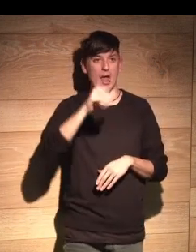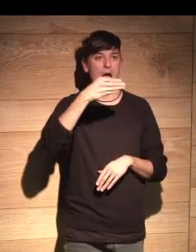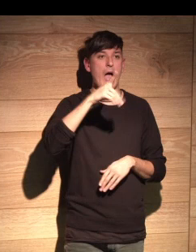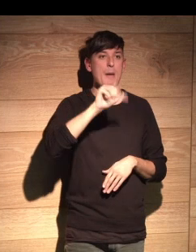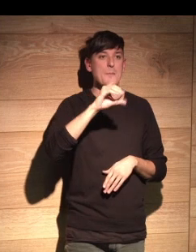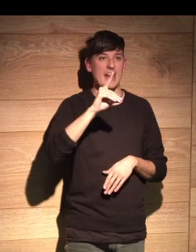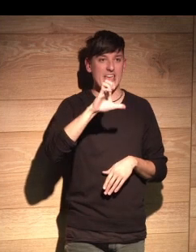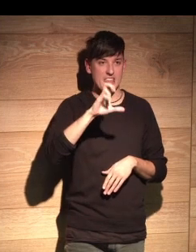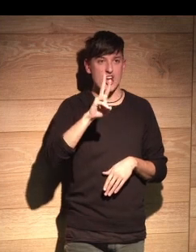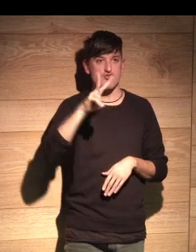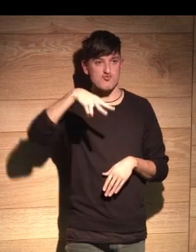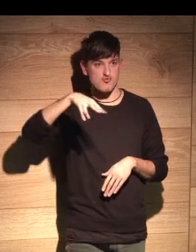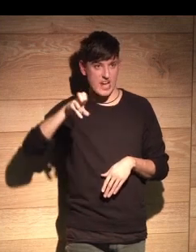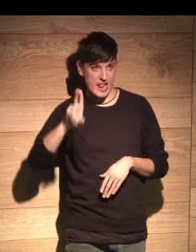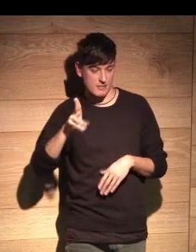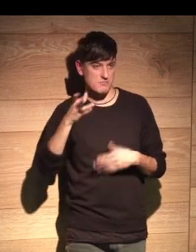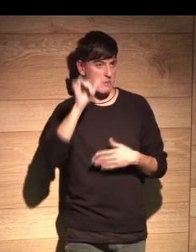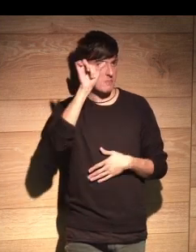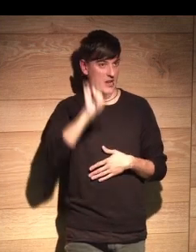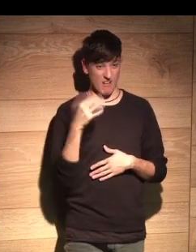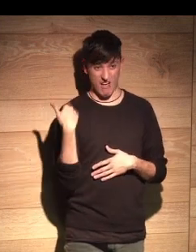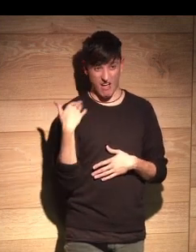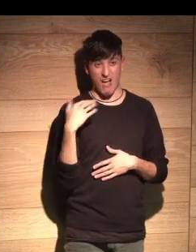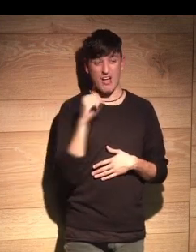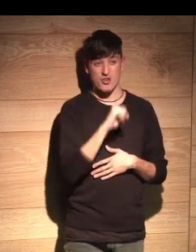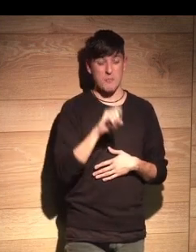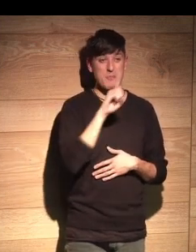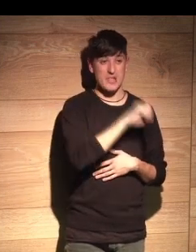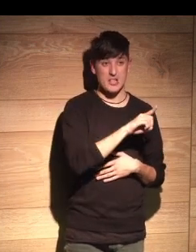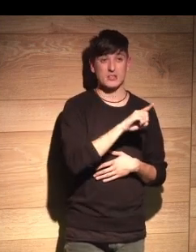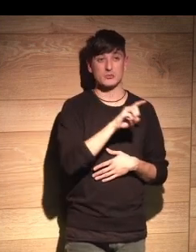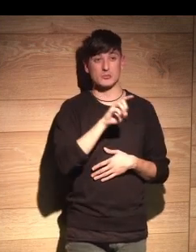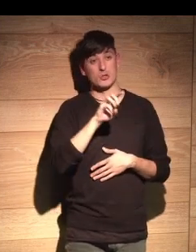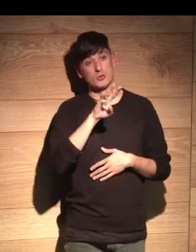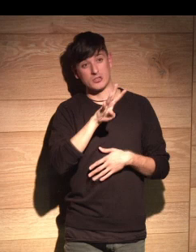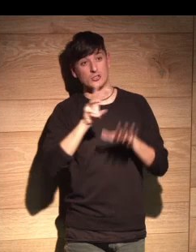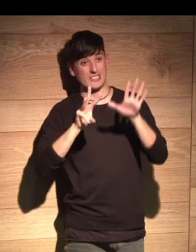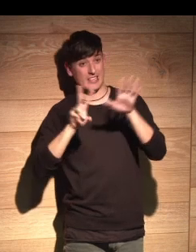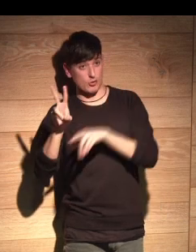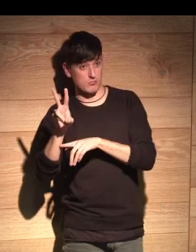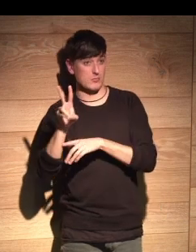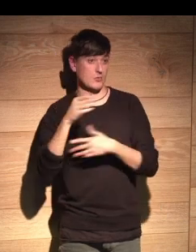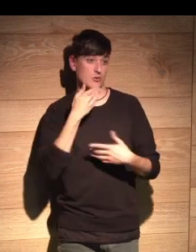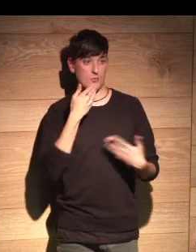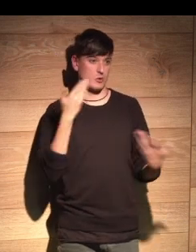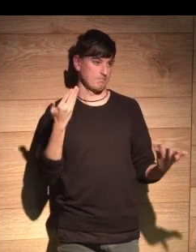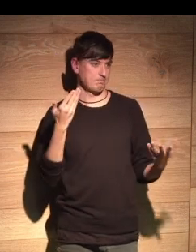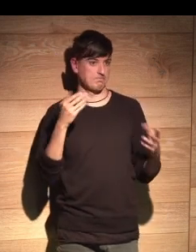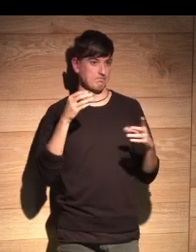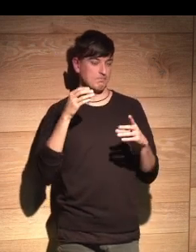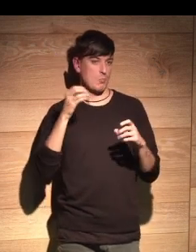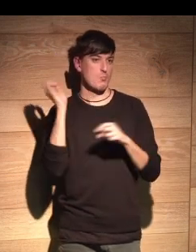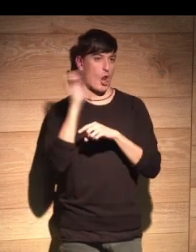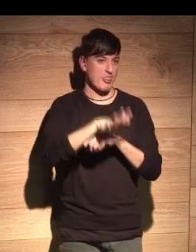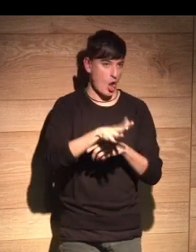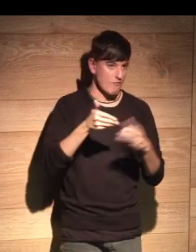Runner. Blade Runner is the film that we could see in 1982. It's a dystopia of the future, as